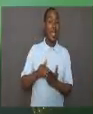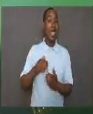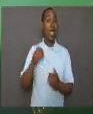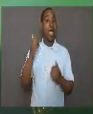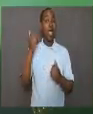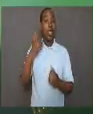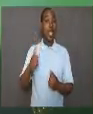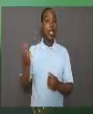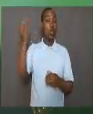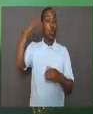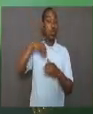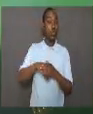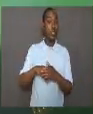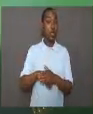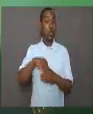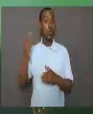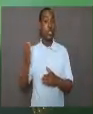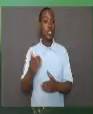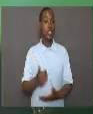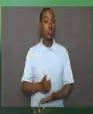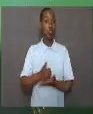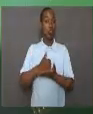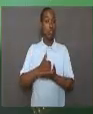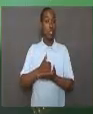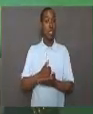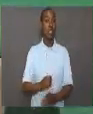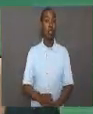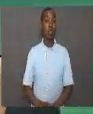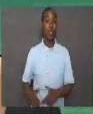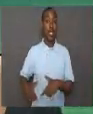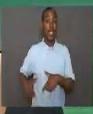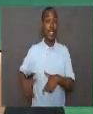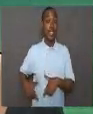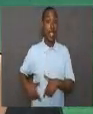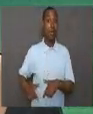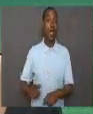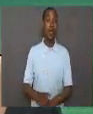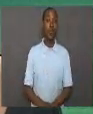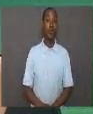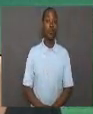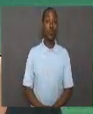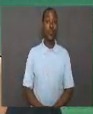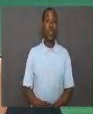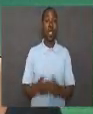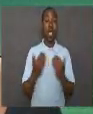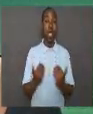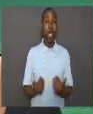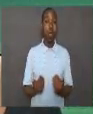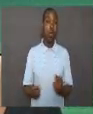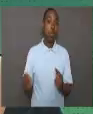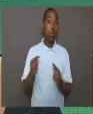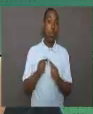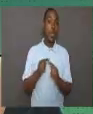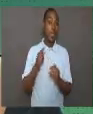moving in and out of the lungs. We have reached the end